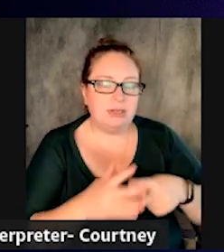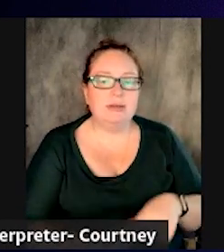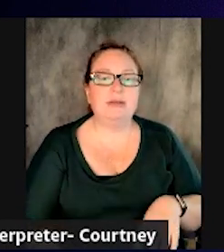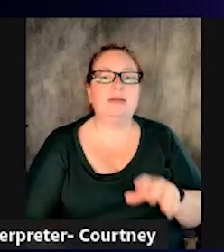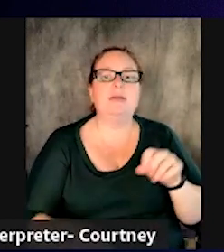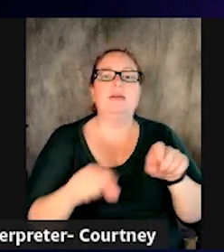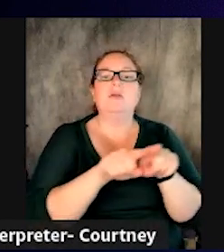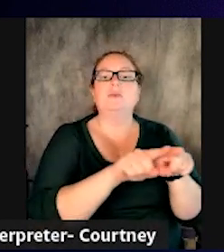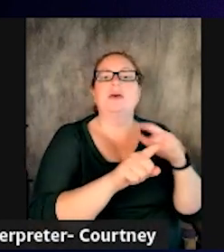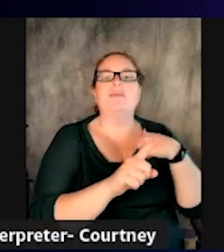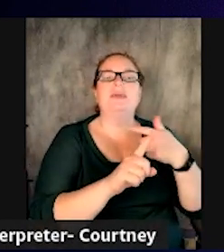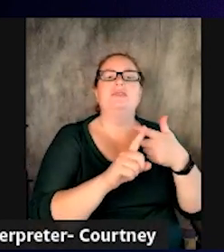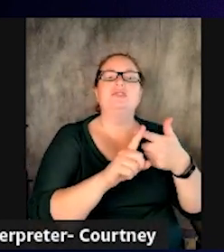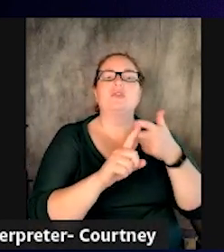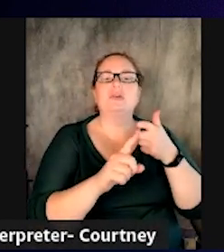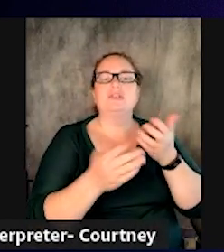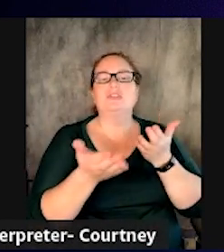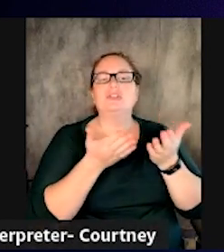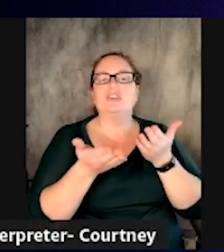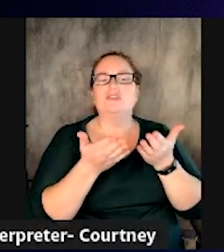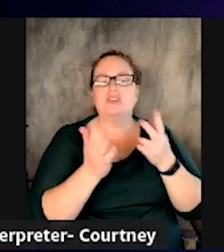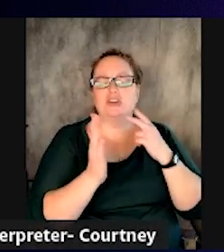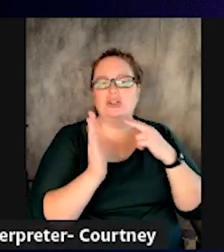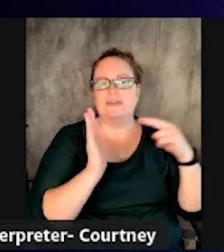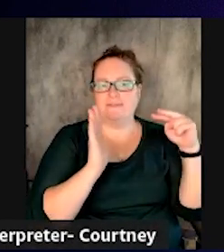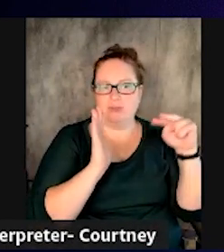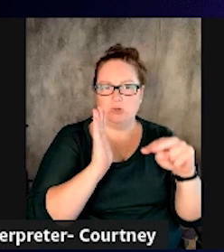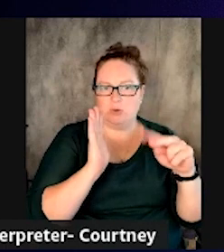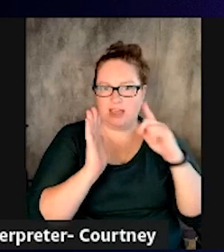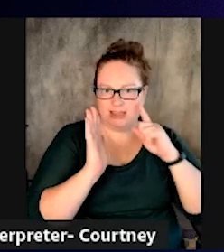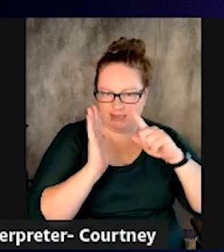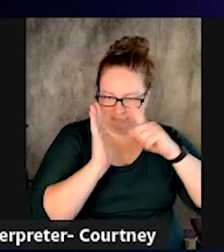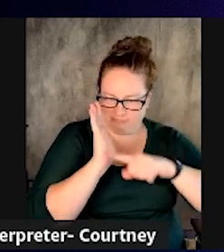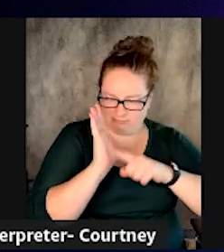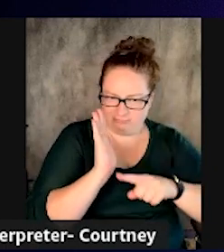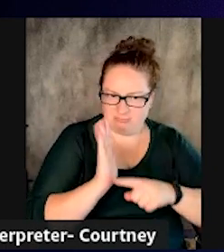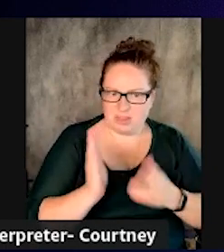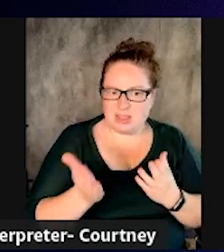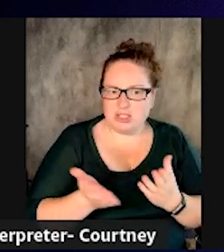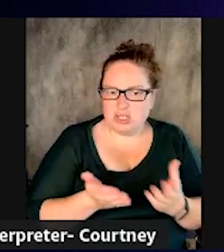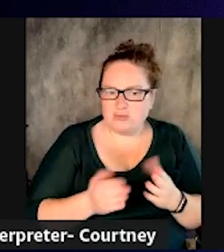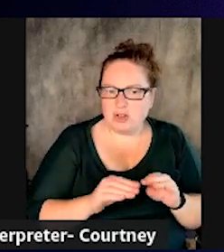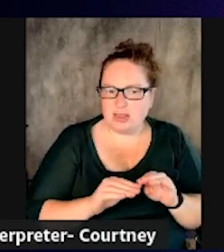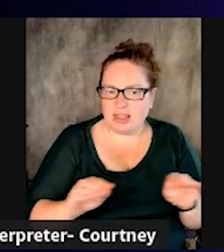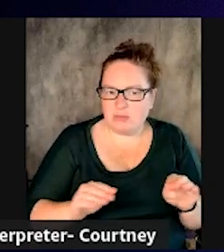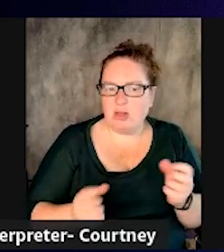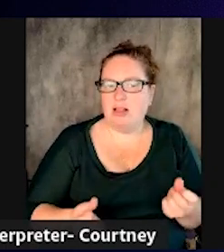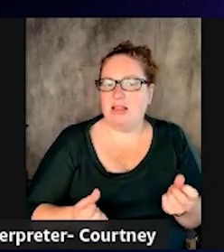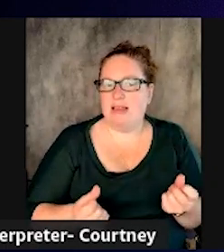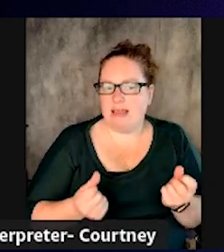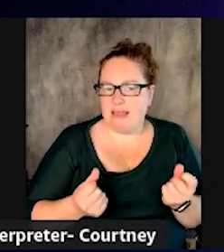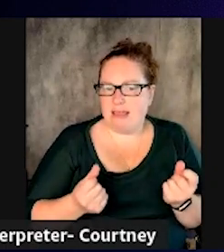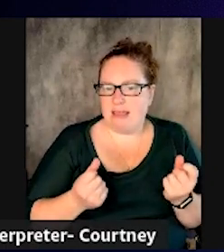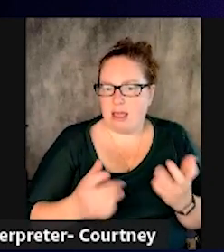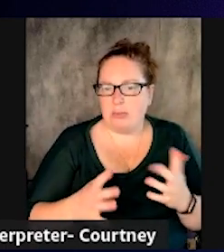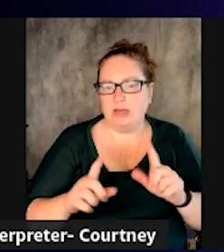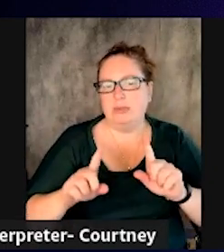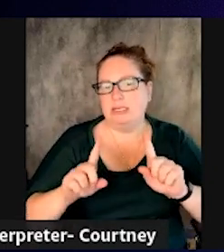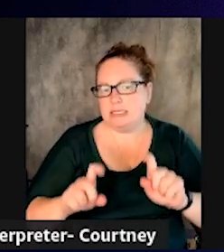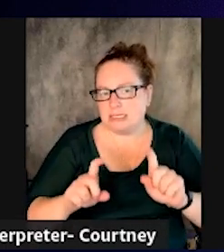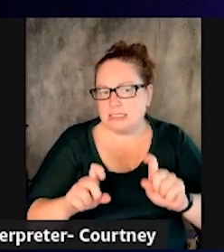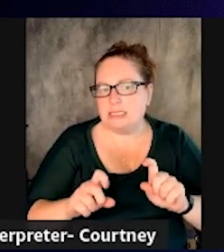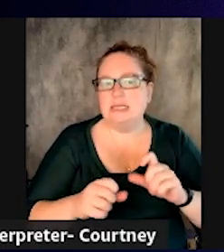server view where I could drill down into the servers and I could see at the server level how many are being tested, how many are